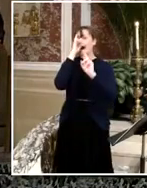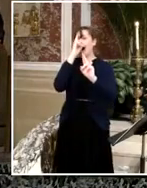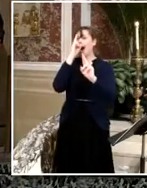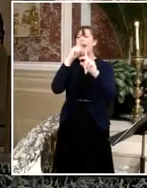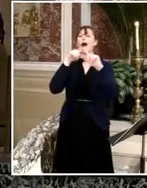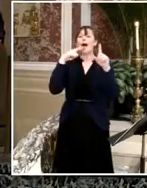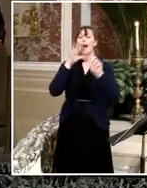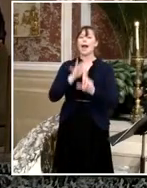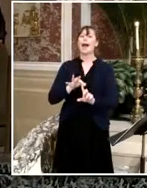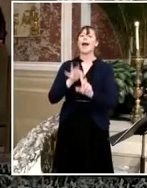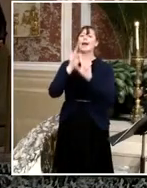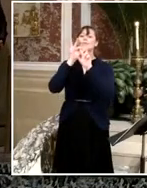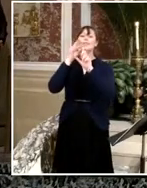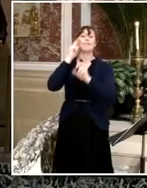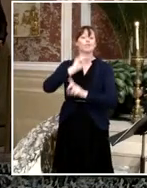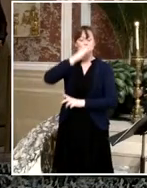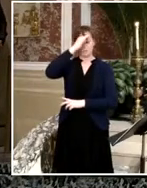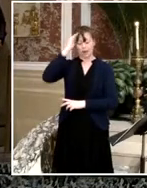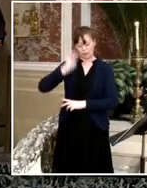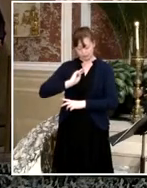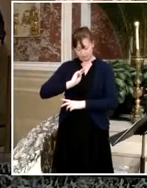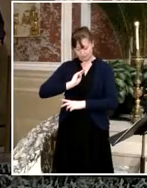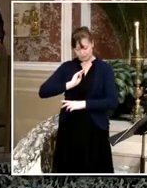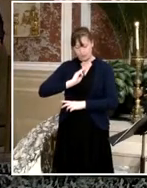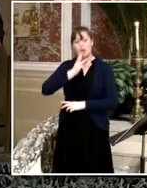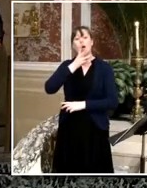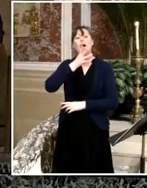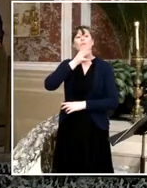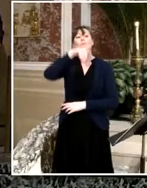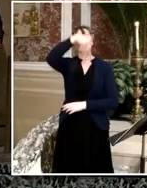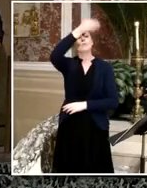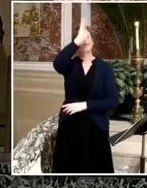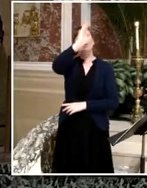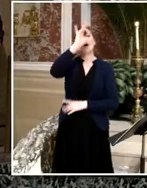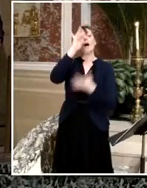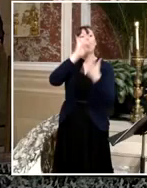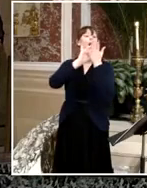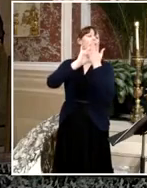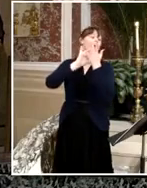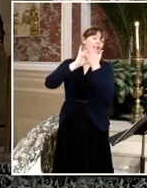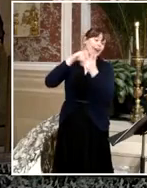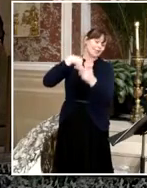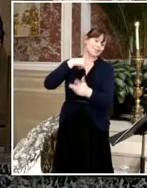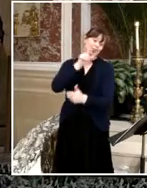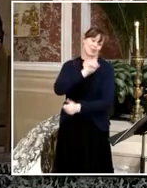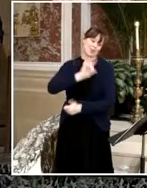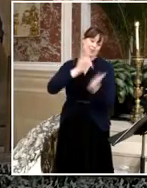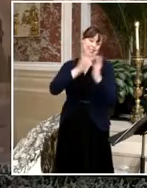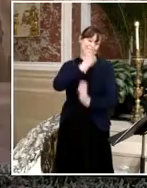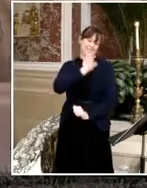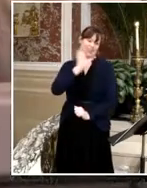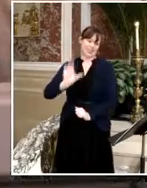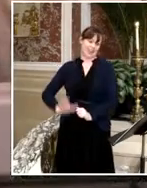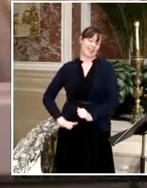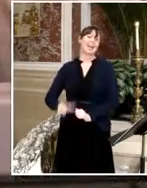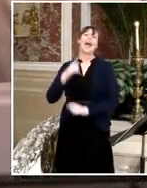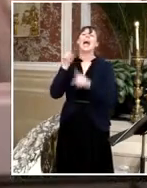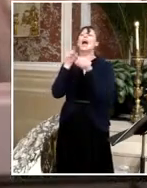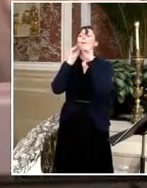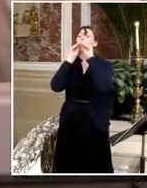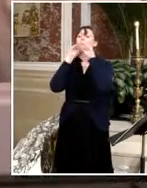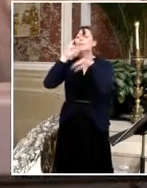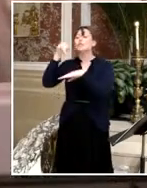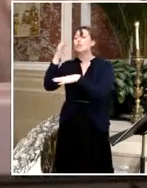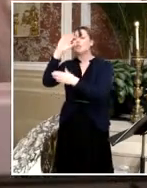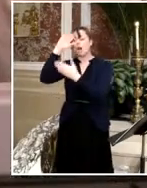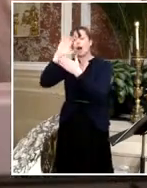the glorious ever-Virgin Mary, Mother of our God and Lord, Jesus Christ, and Blessed Joseph, her